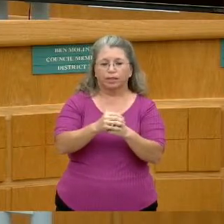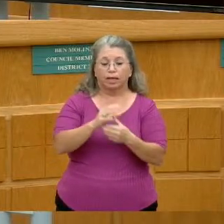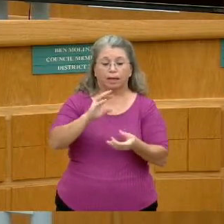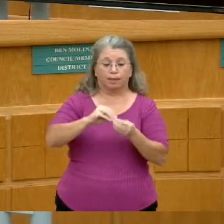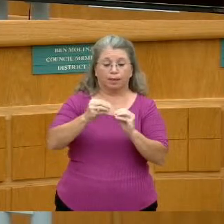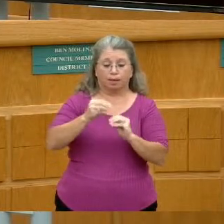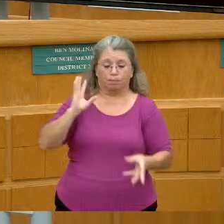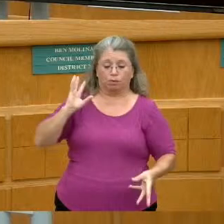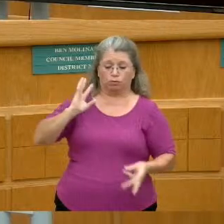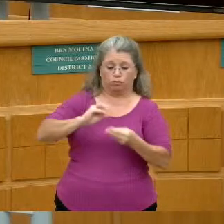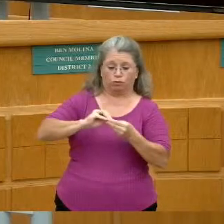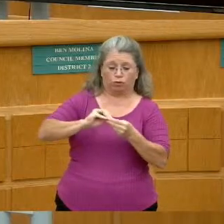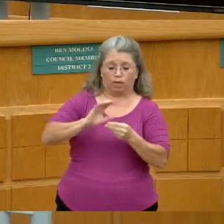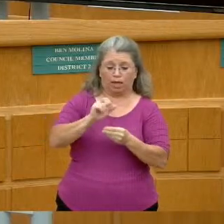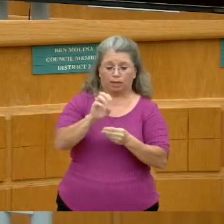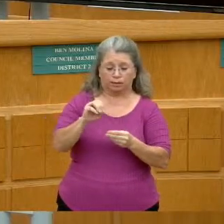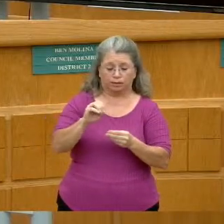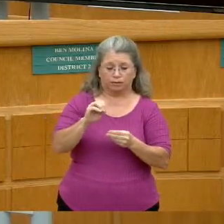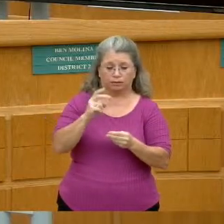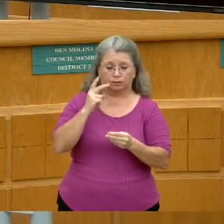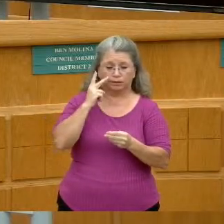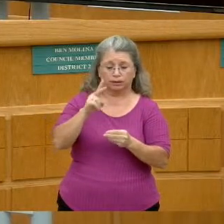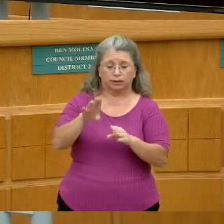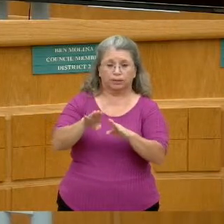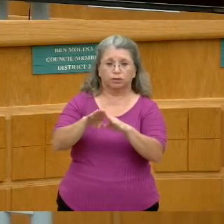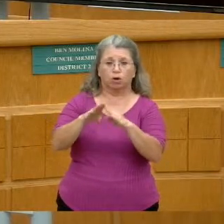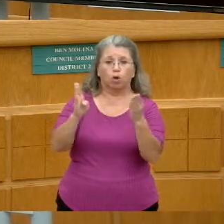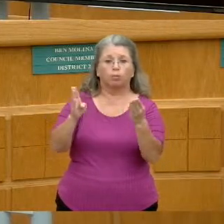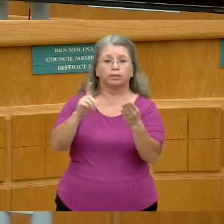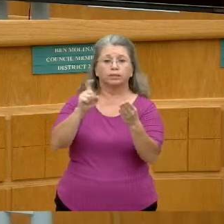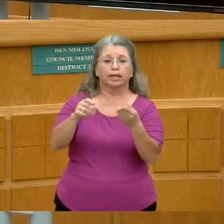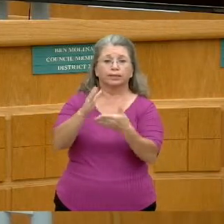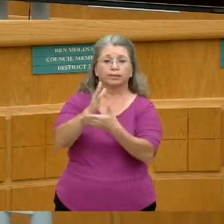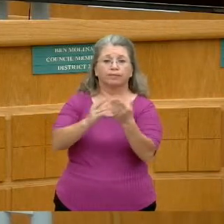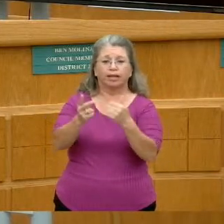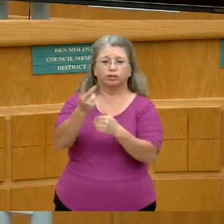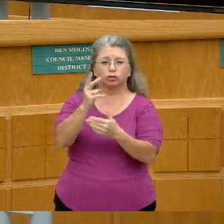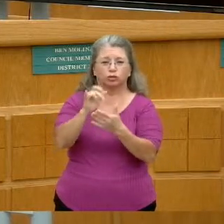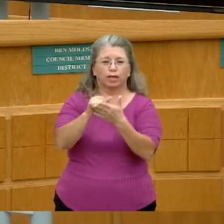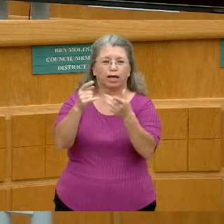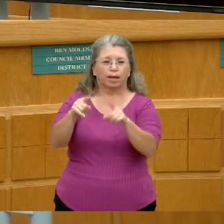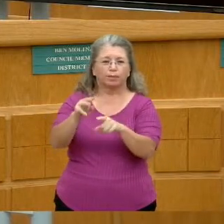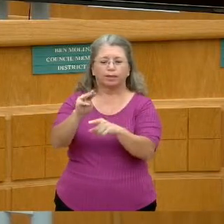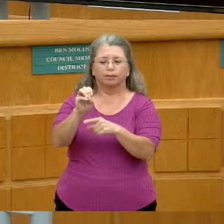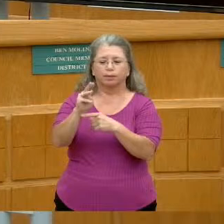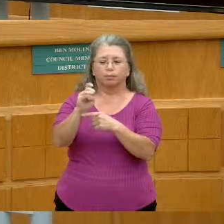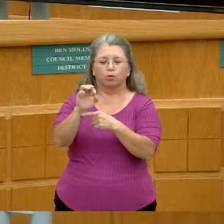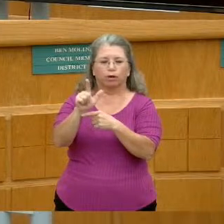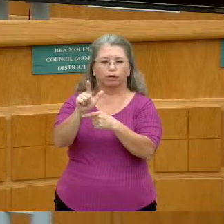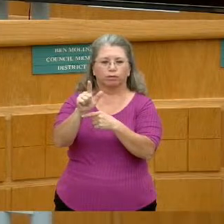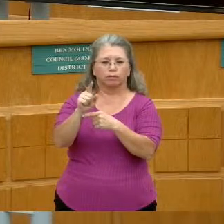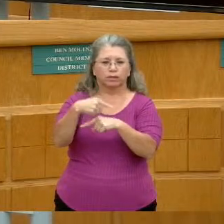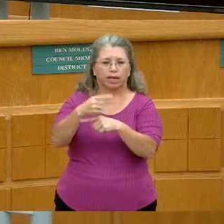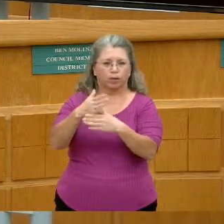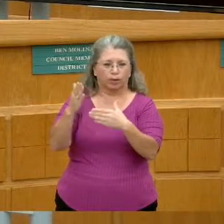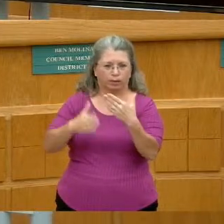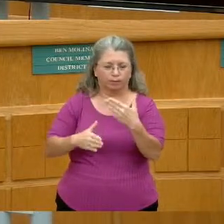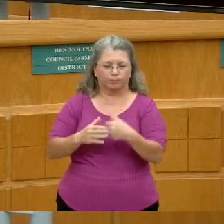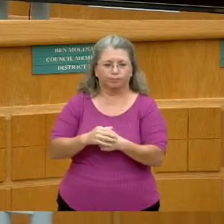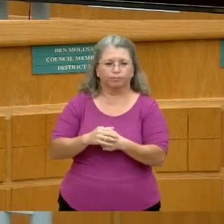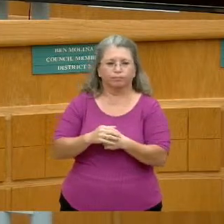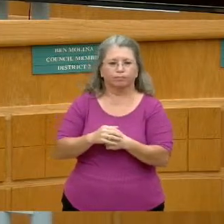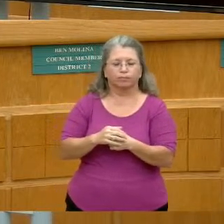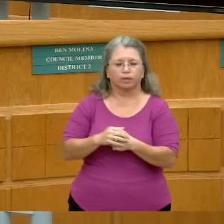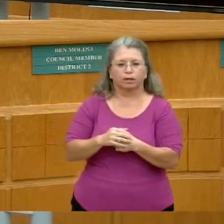that we've seen since Open Texas Phase 2 started, which was Memorial Day weekend, and we just fit a